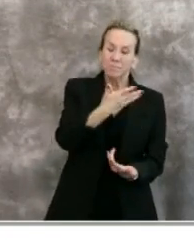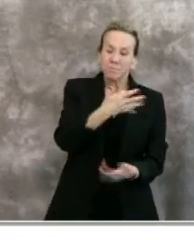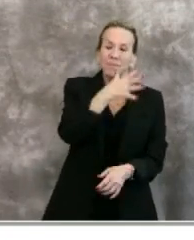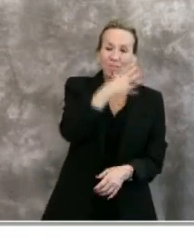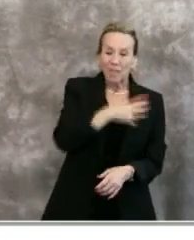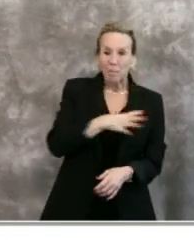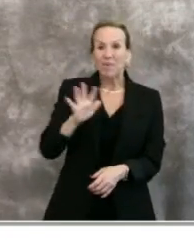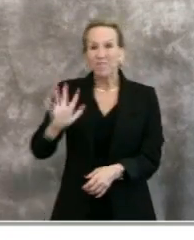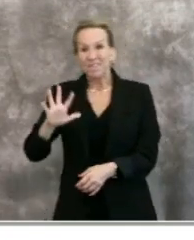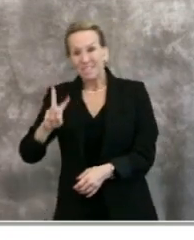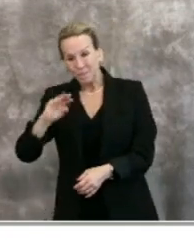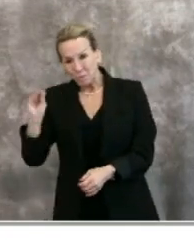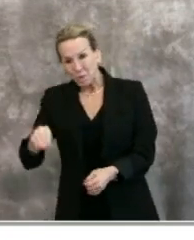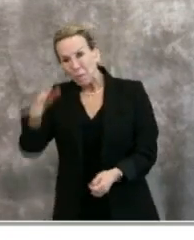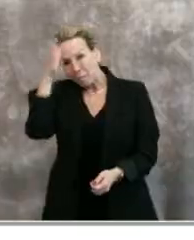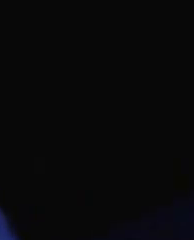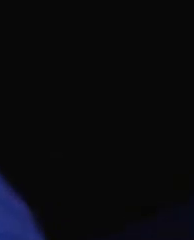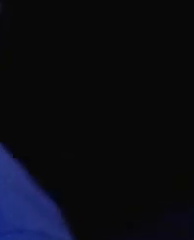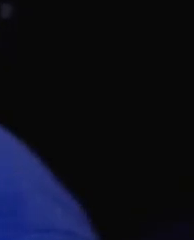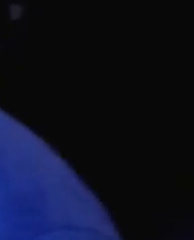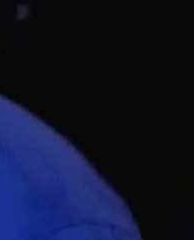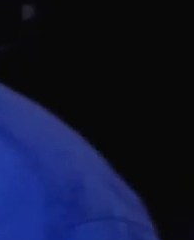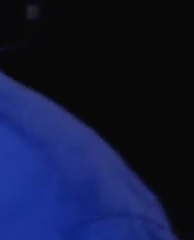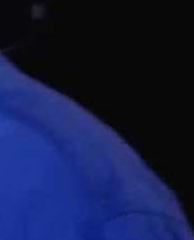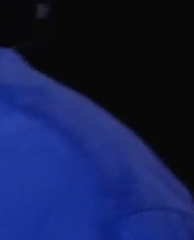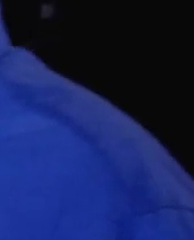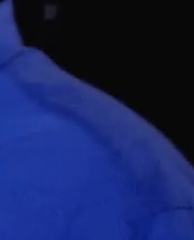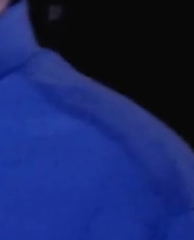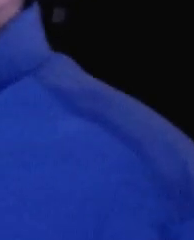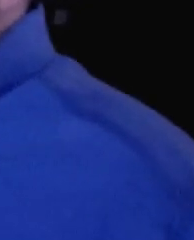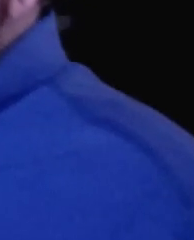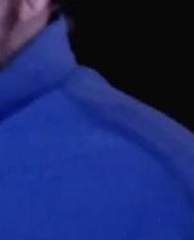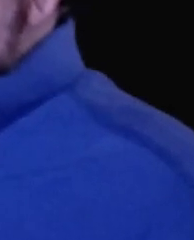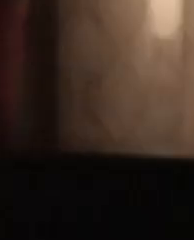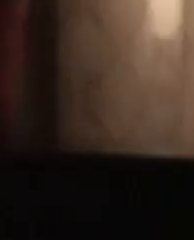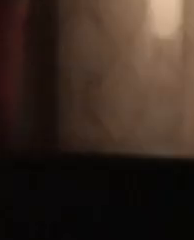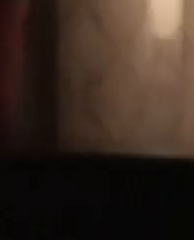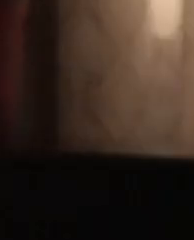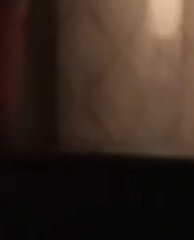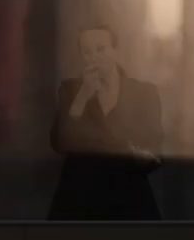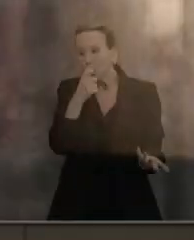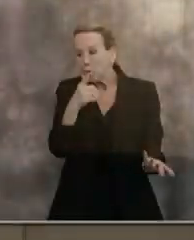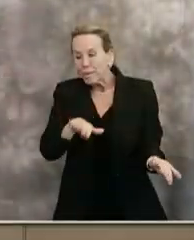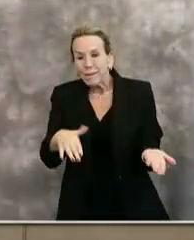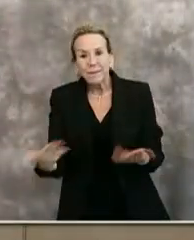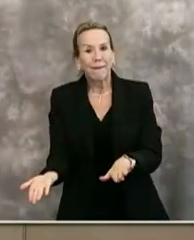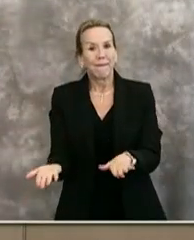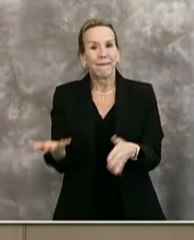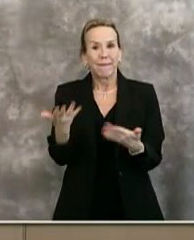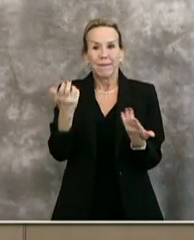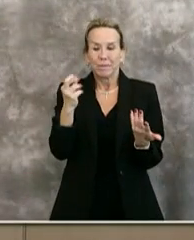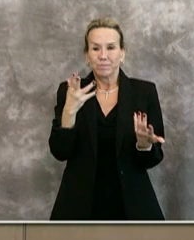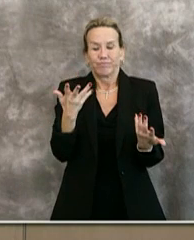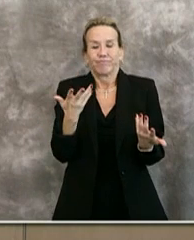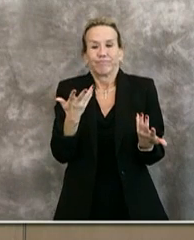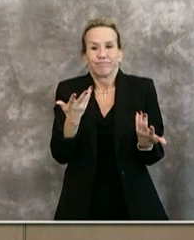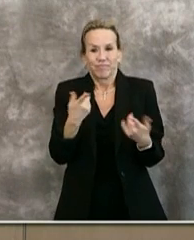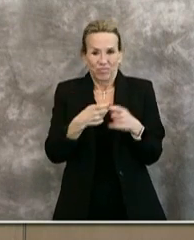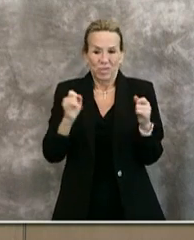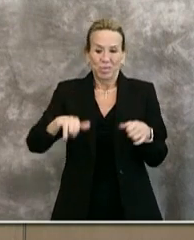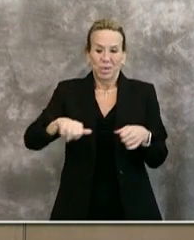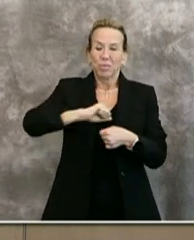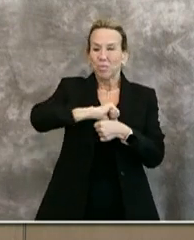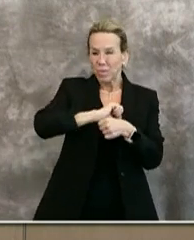to COVID-19. 386 or 95%. So in the next following set of slides, we want to talk about